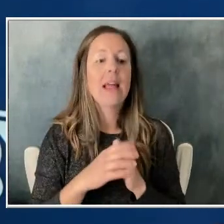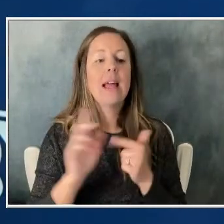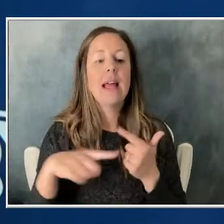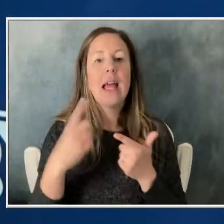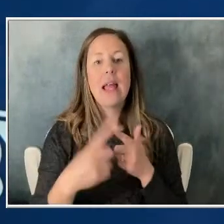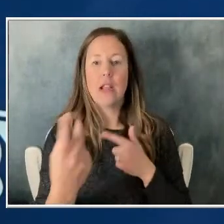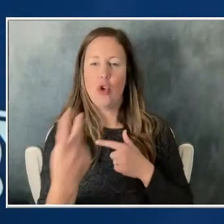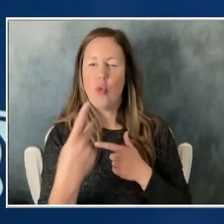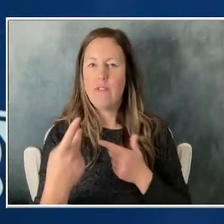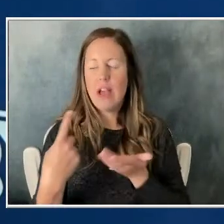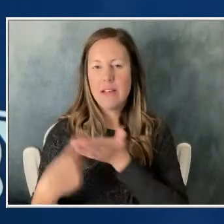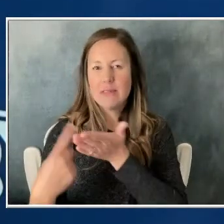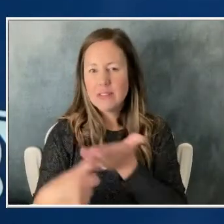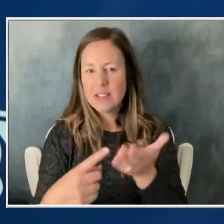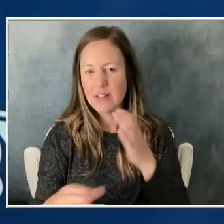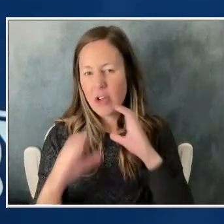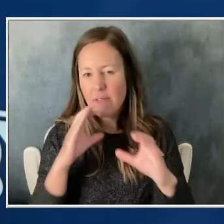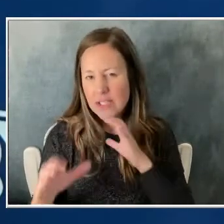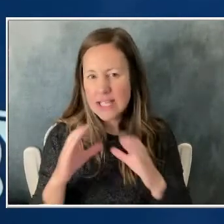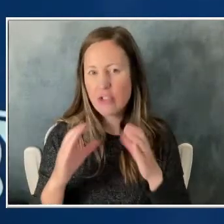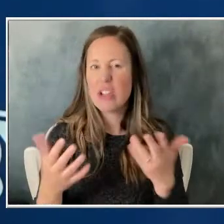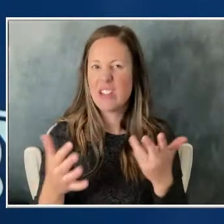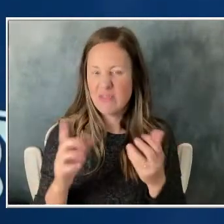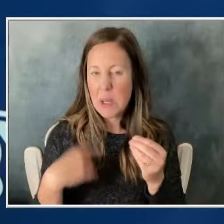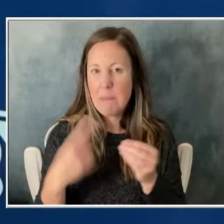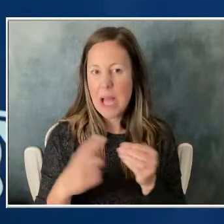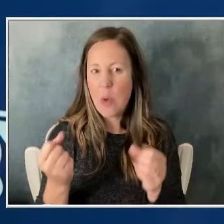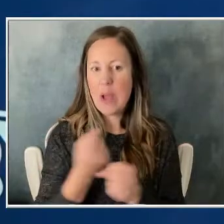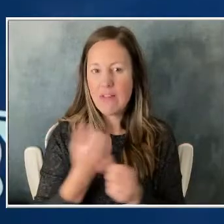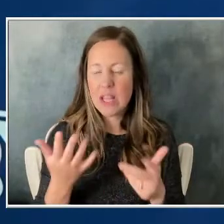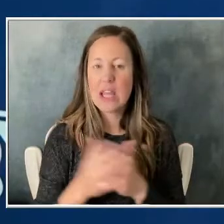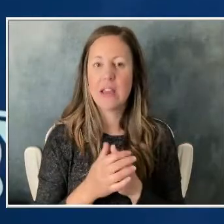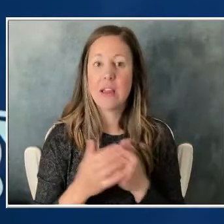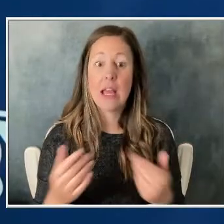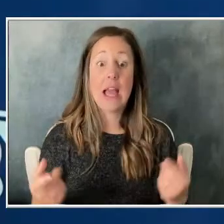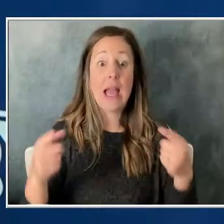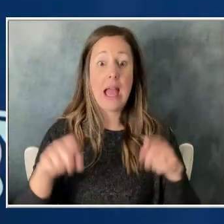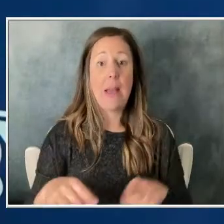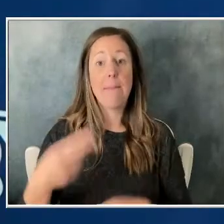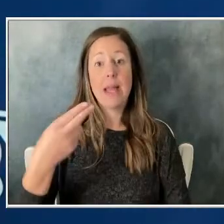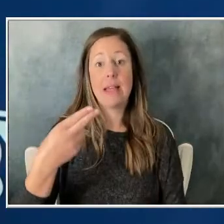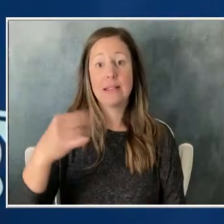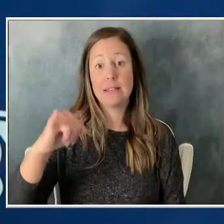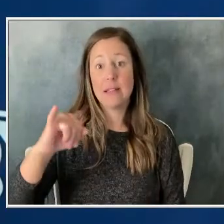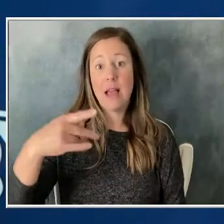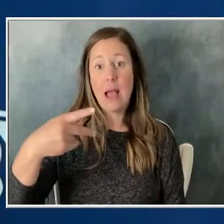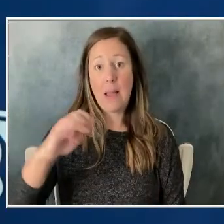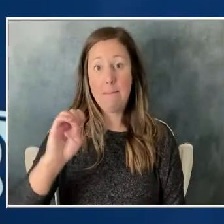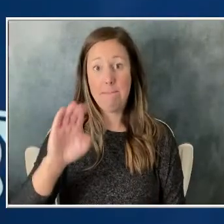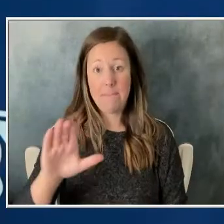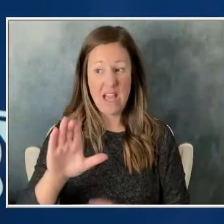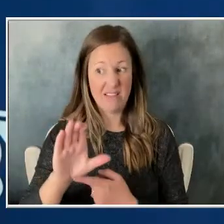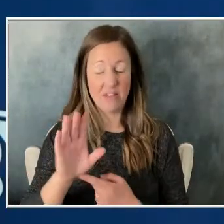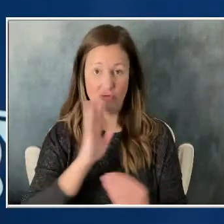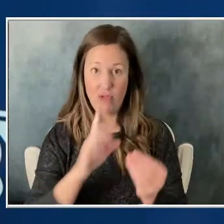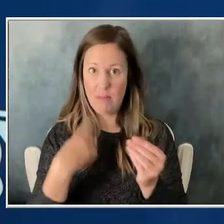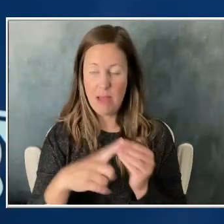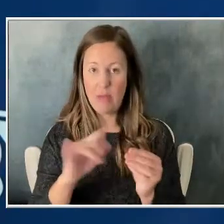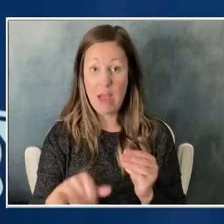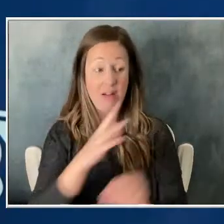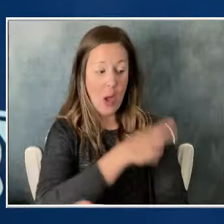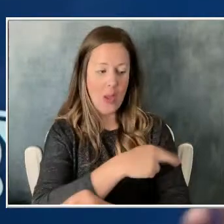HIPEC. It just turns out that this hospital is a HIPEC center. And we do a high volume. And although it's